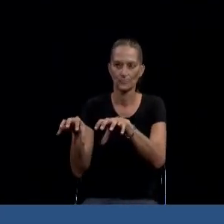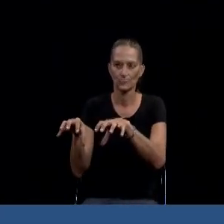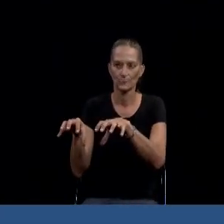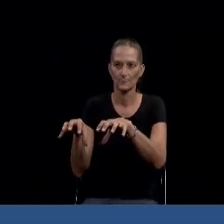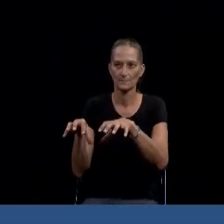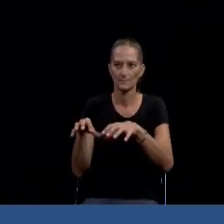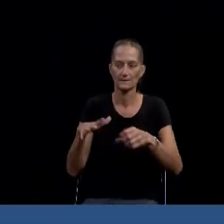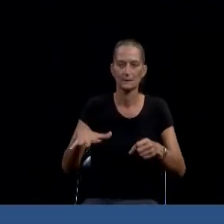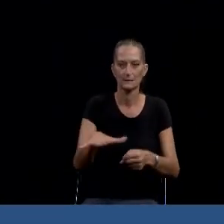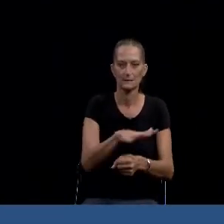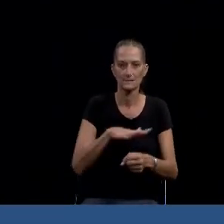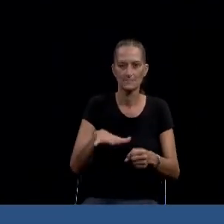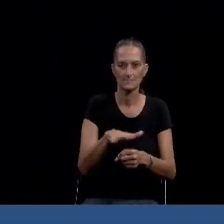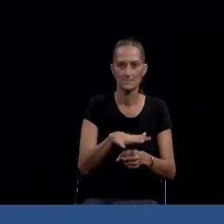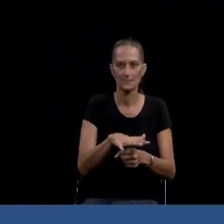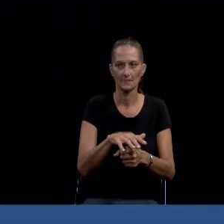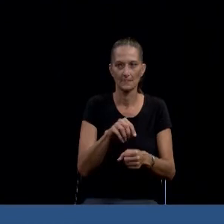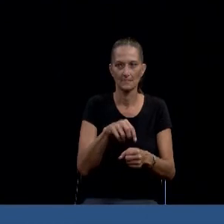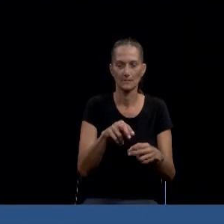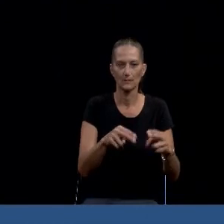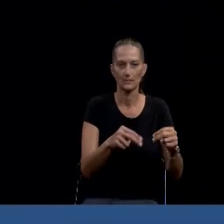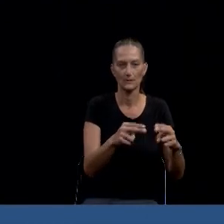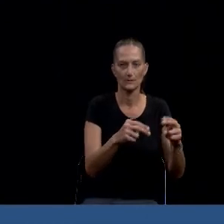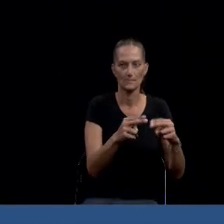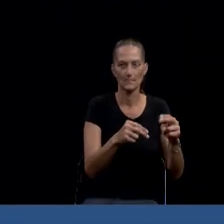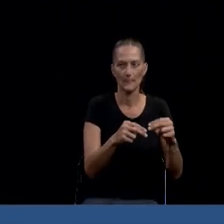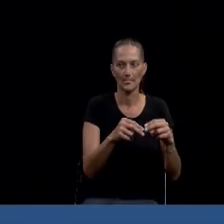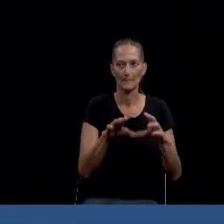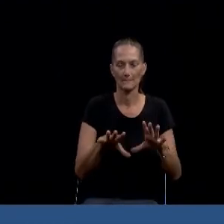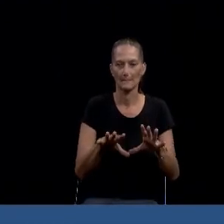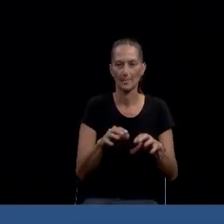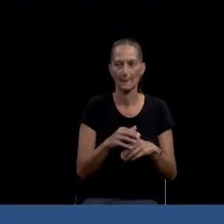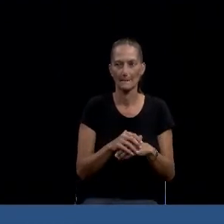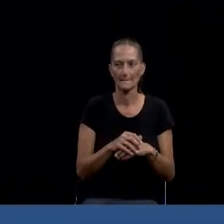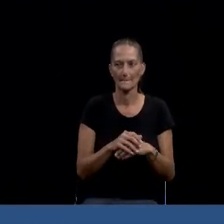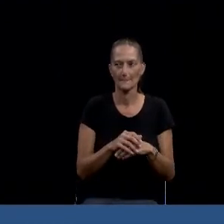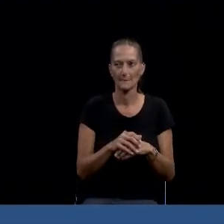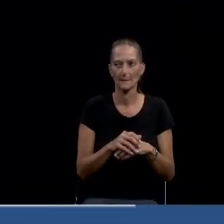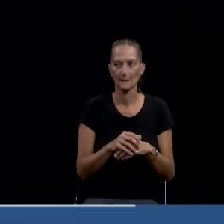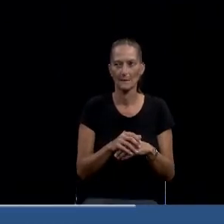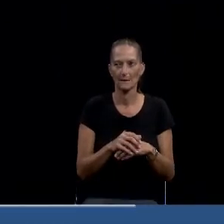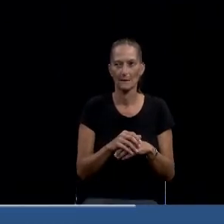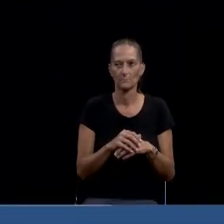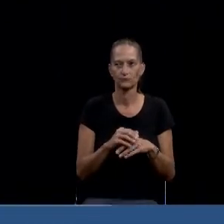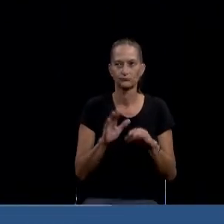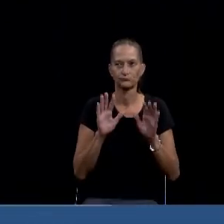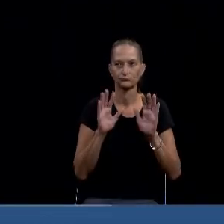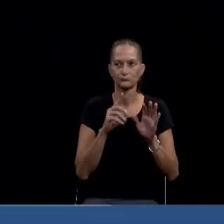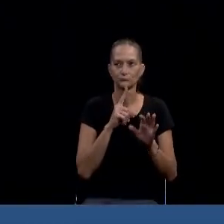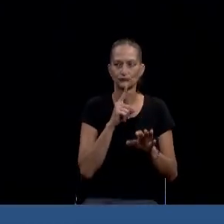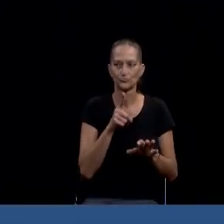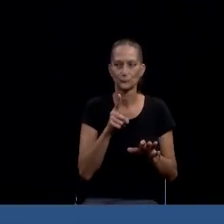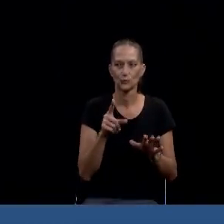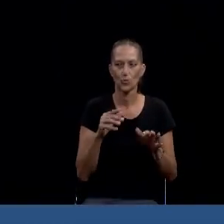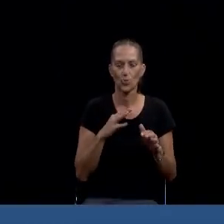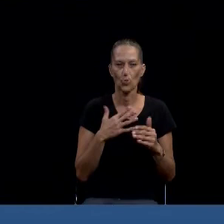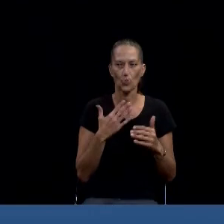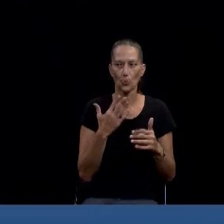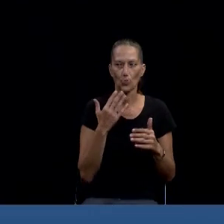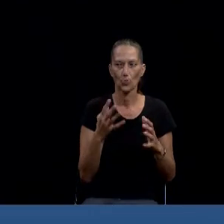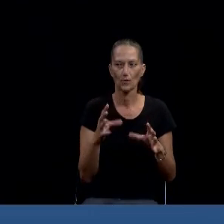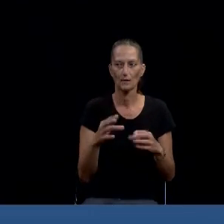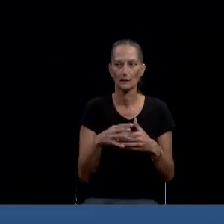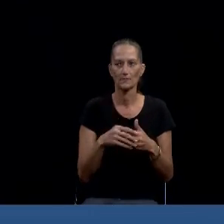also appreciate the $1,500 stipend that each family entity will receive to help them move, however they